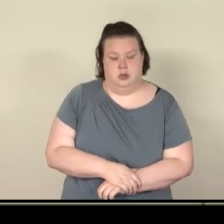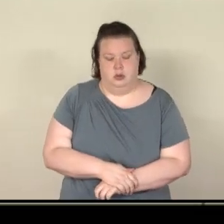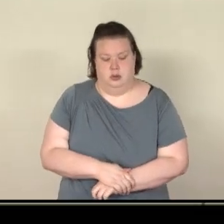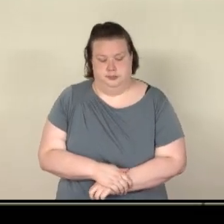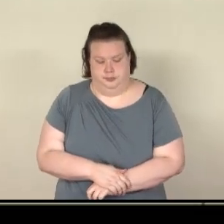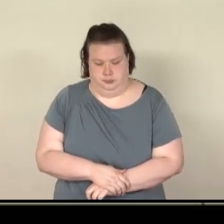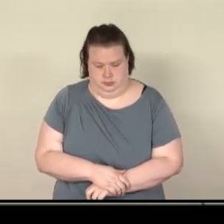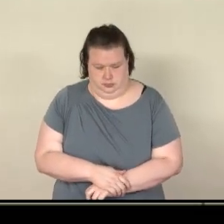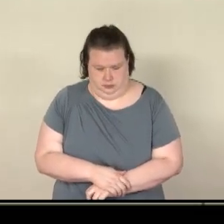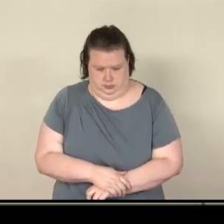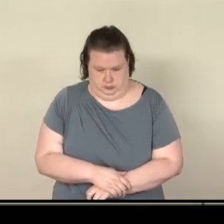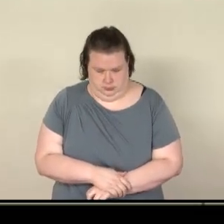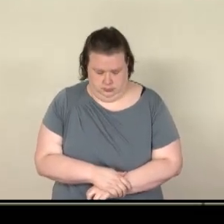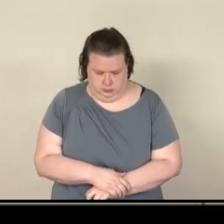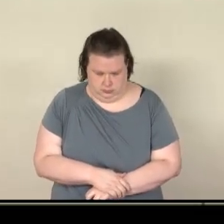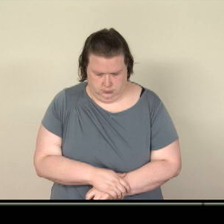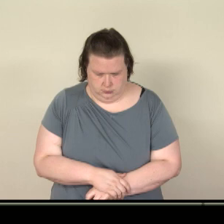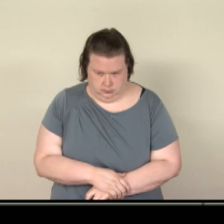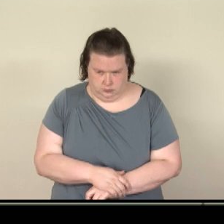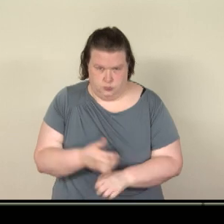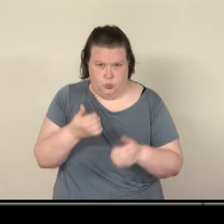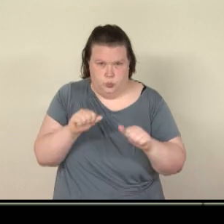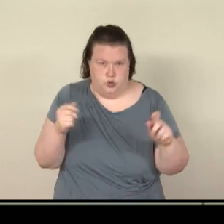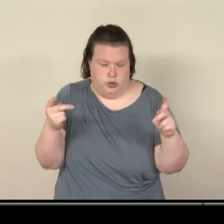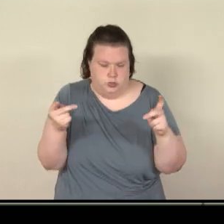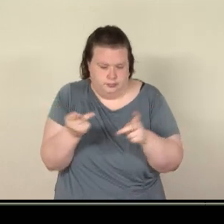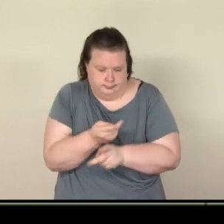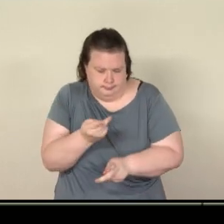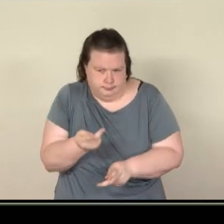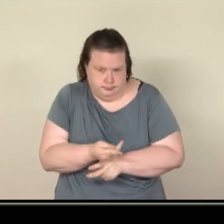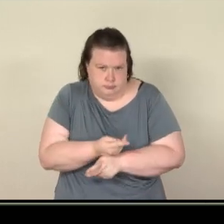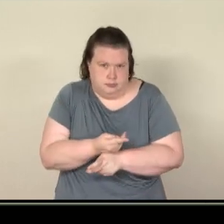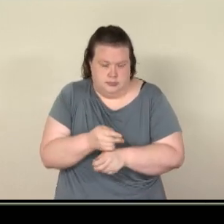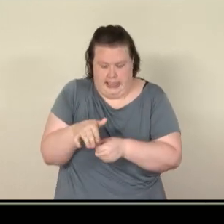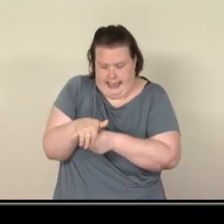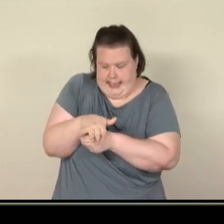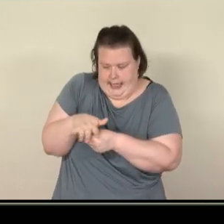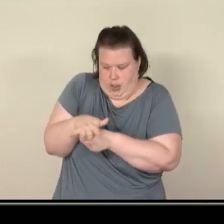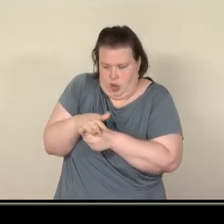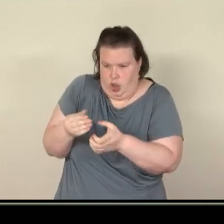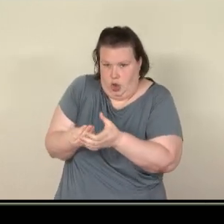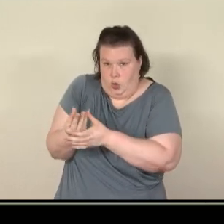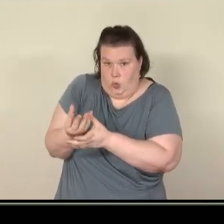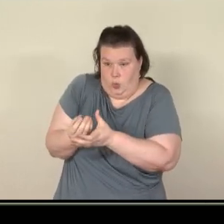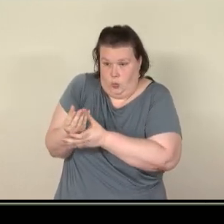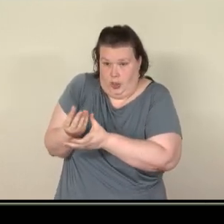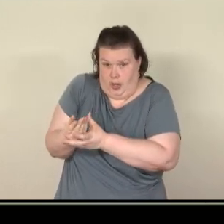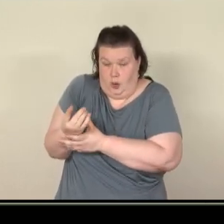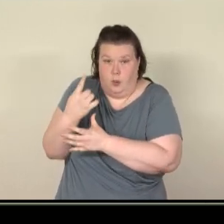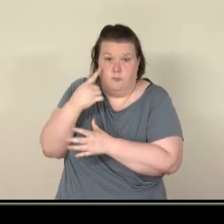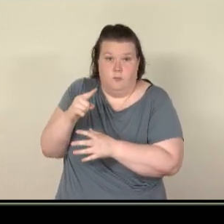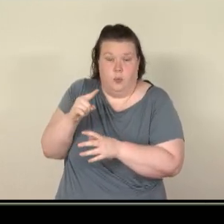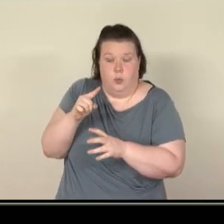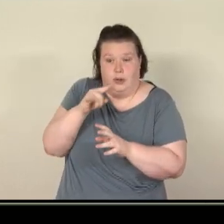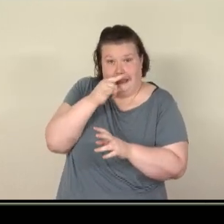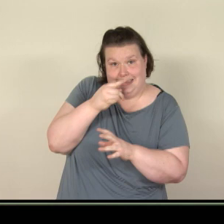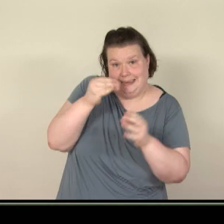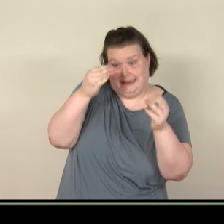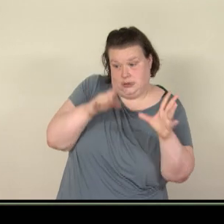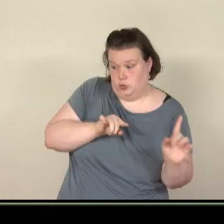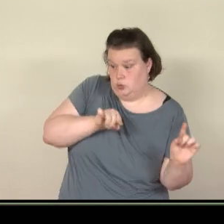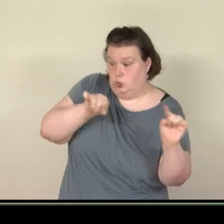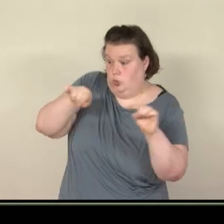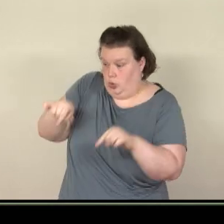look at strategically developing some courtyard space between the new additions to allow for some of that outdoor learning to occur in an